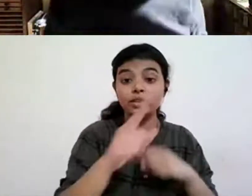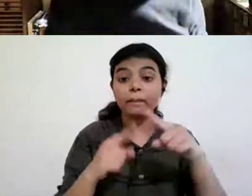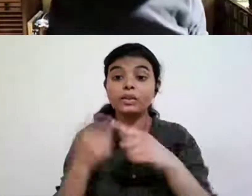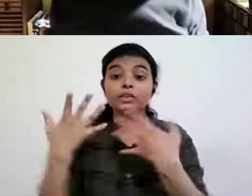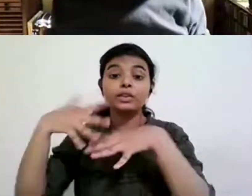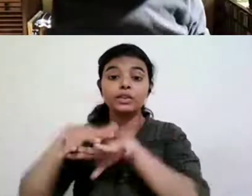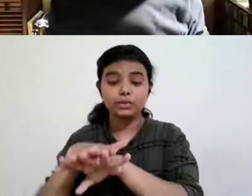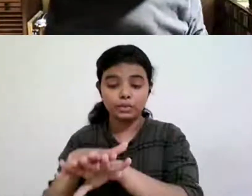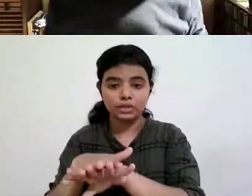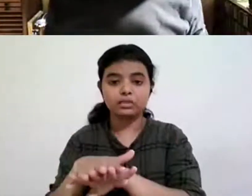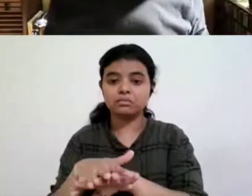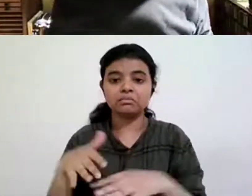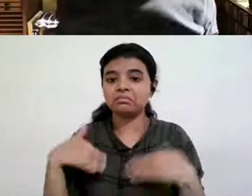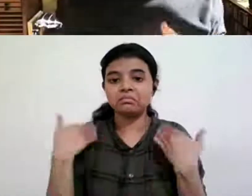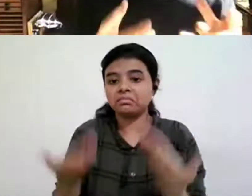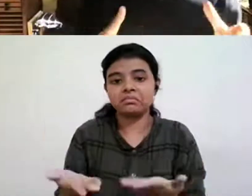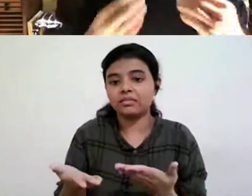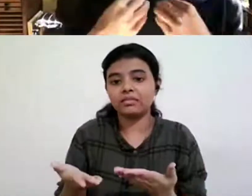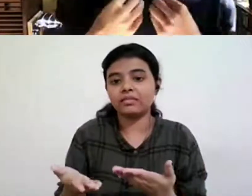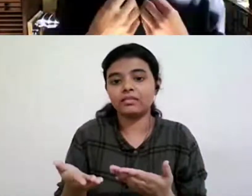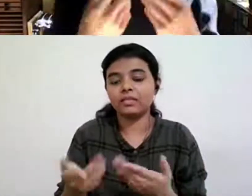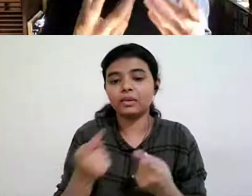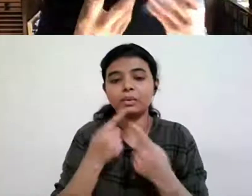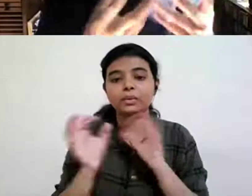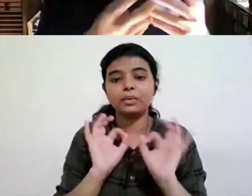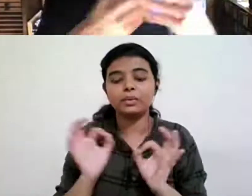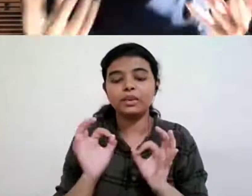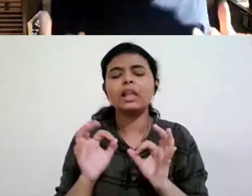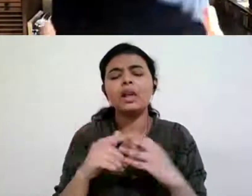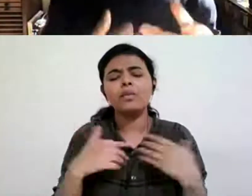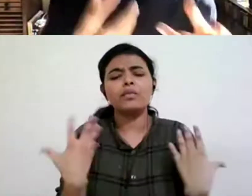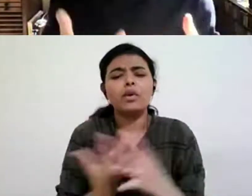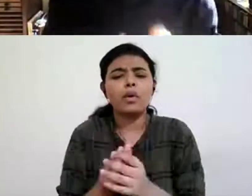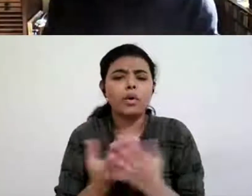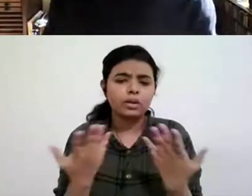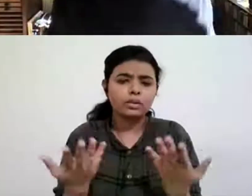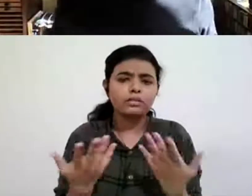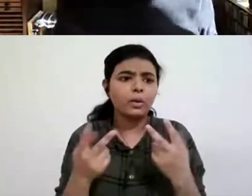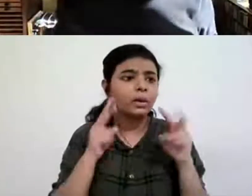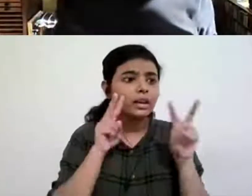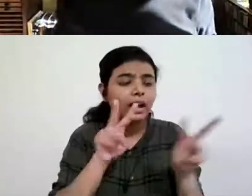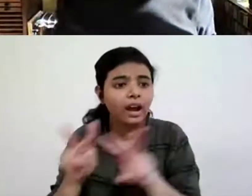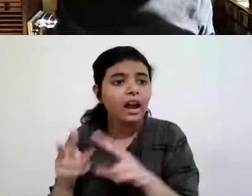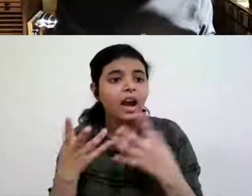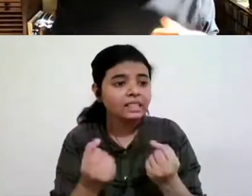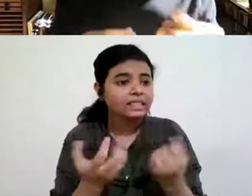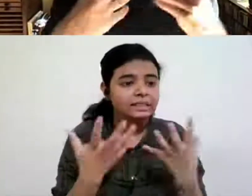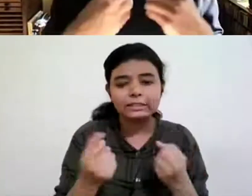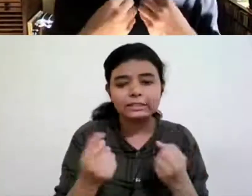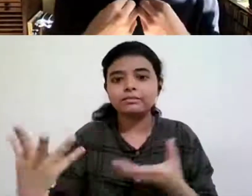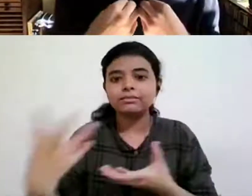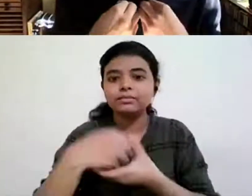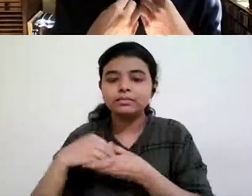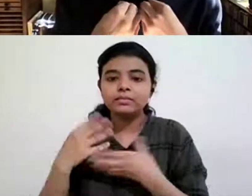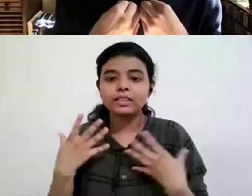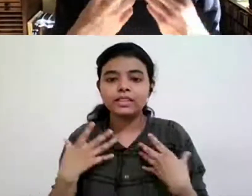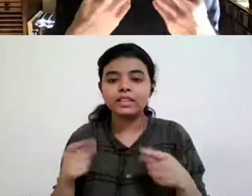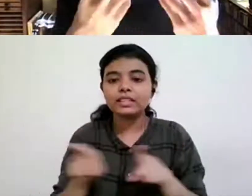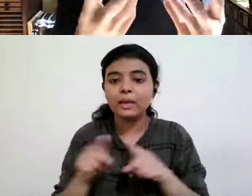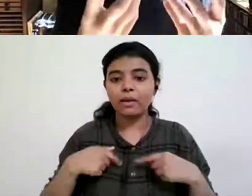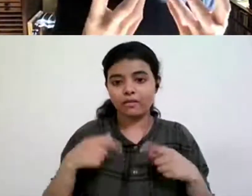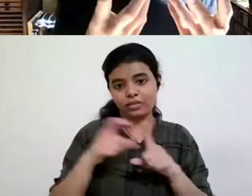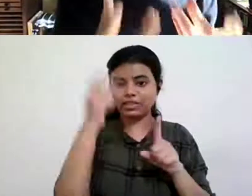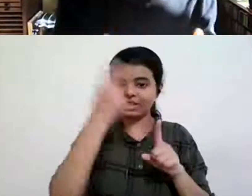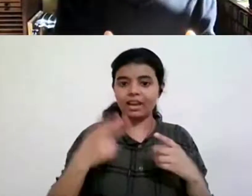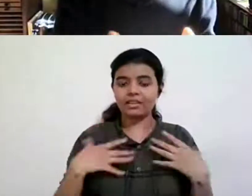inclusion yet. And that means also we are all seekers somehow. We are like, also we as designers